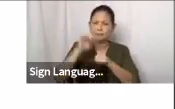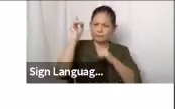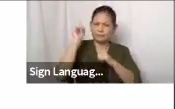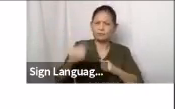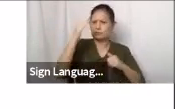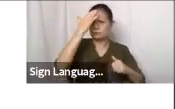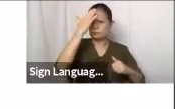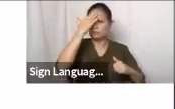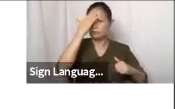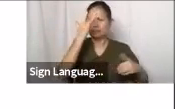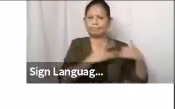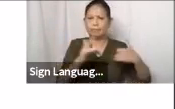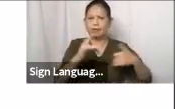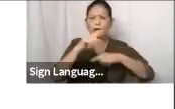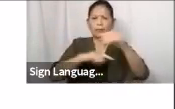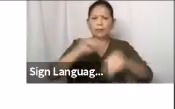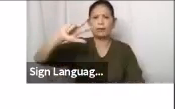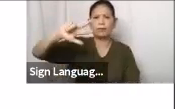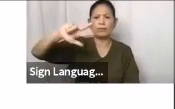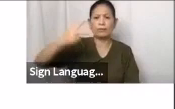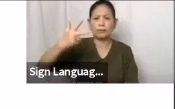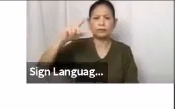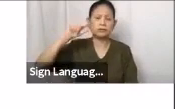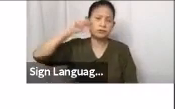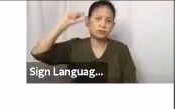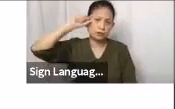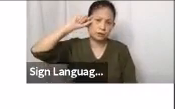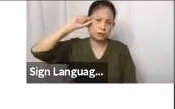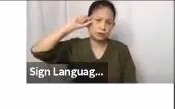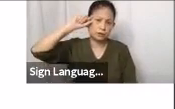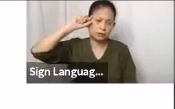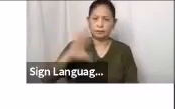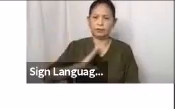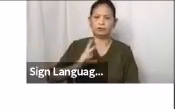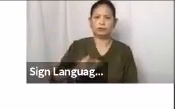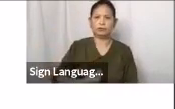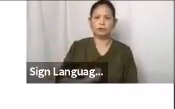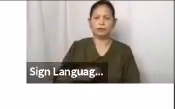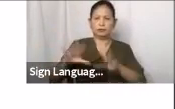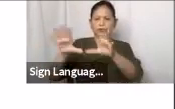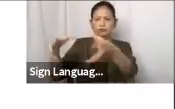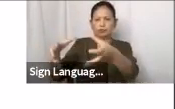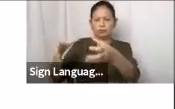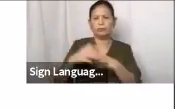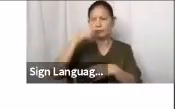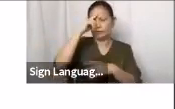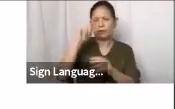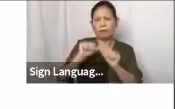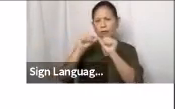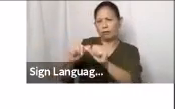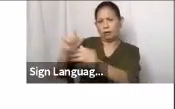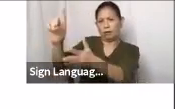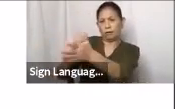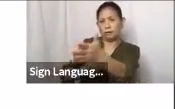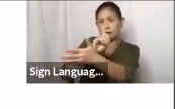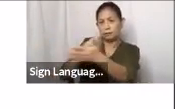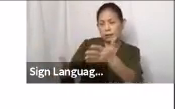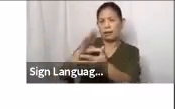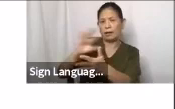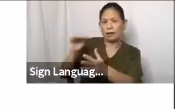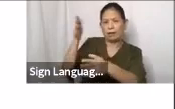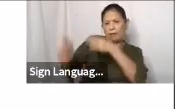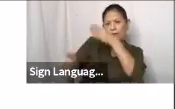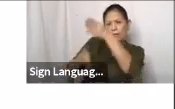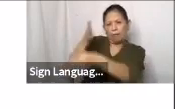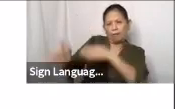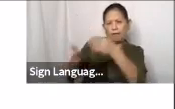the third gender, the transgender person, because the discrimination and the harassment we face just